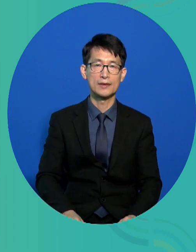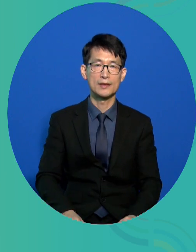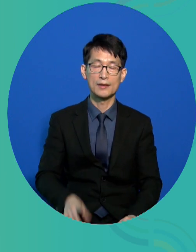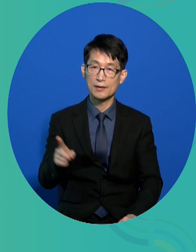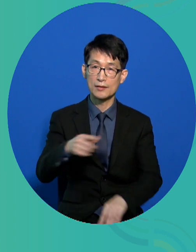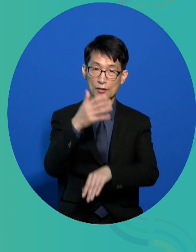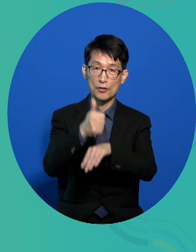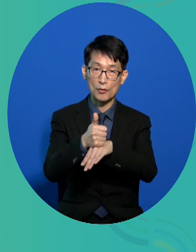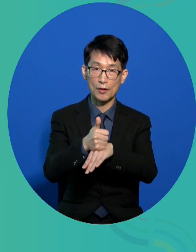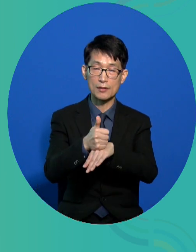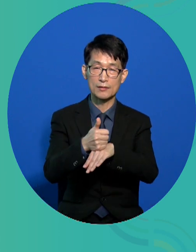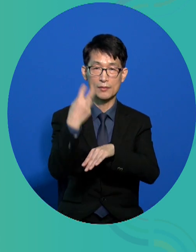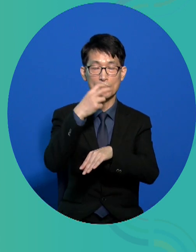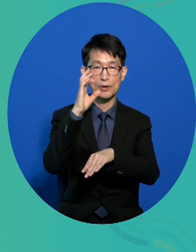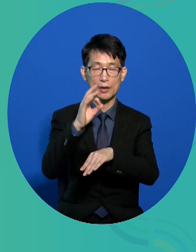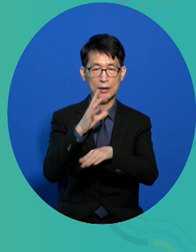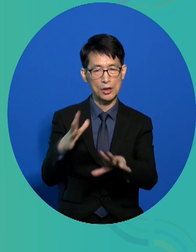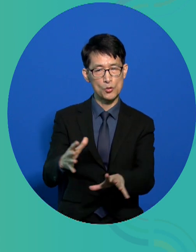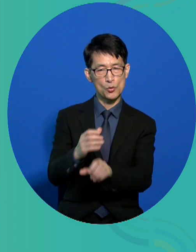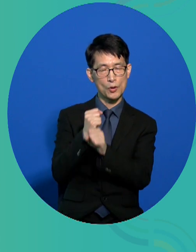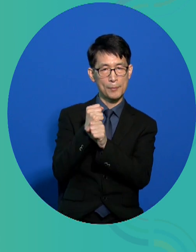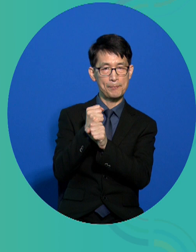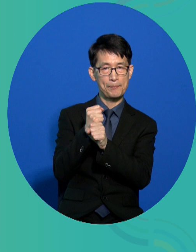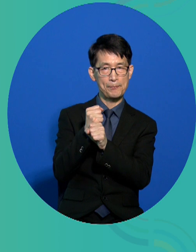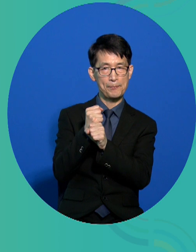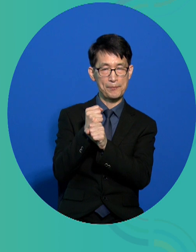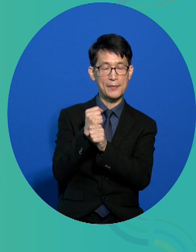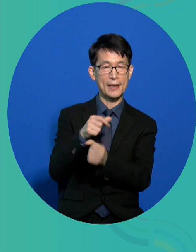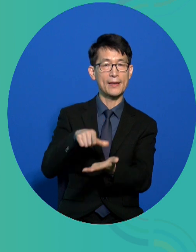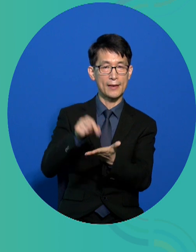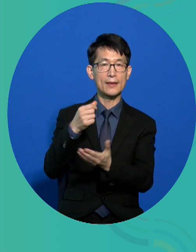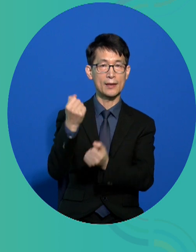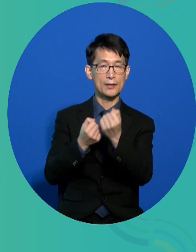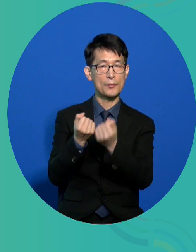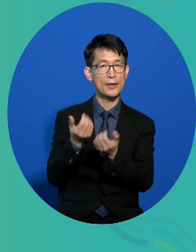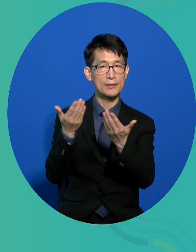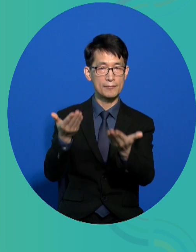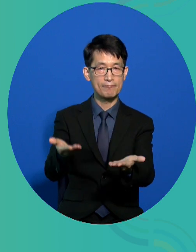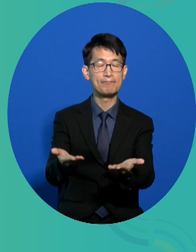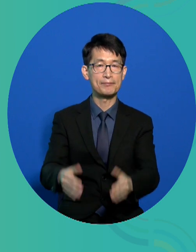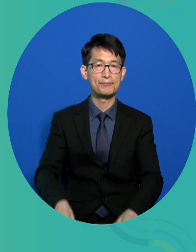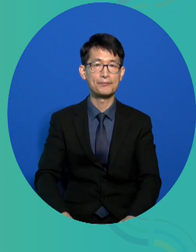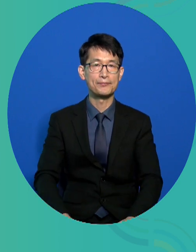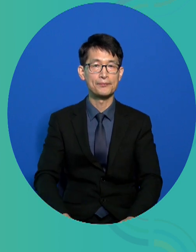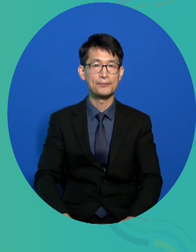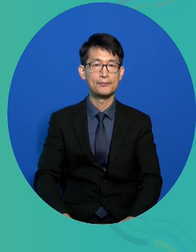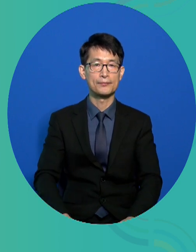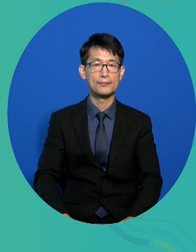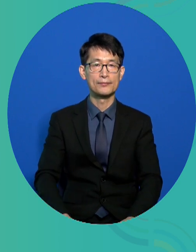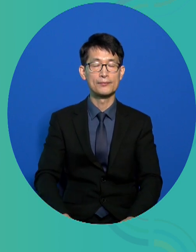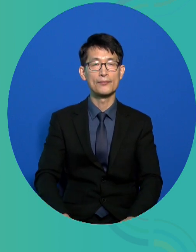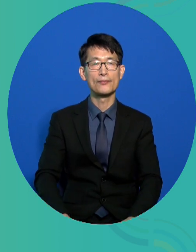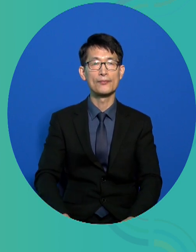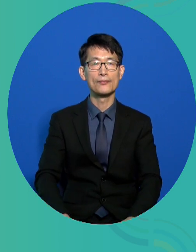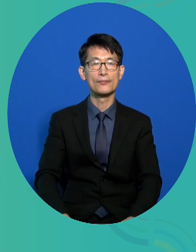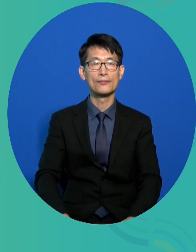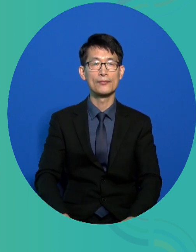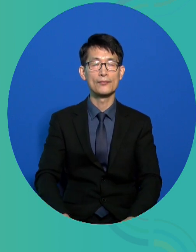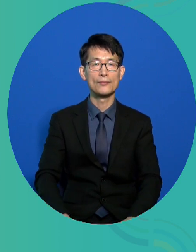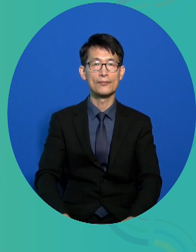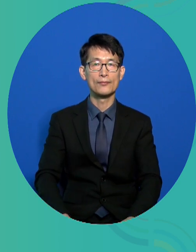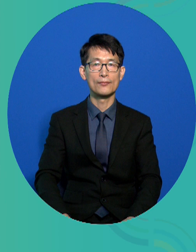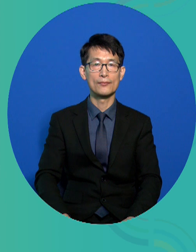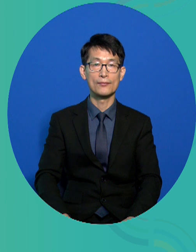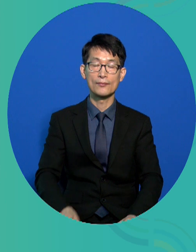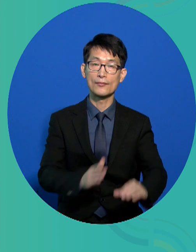So after we confirmed the results of this assessment, we were able to draw one conclusion, which is that